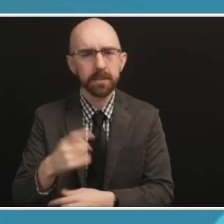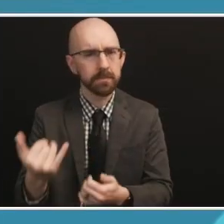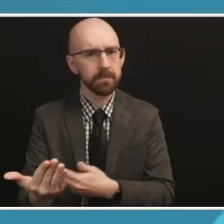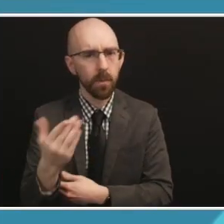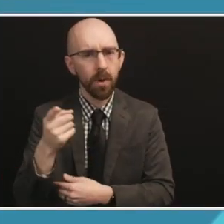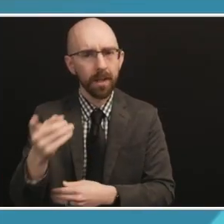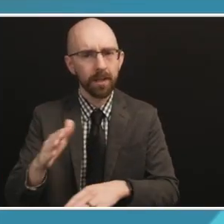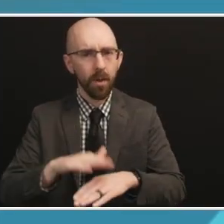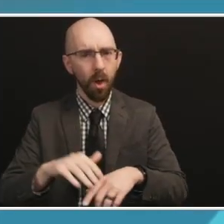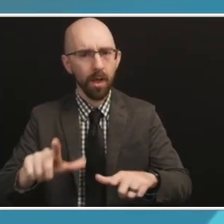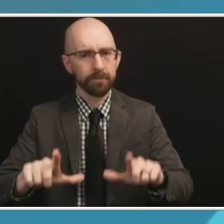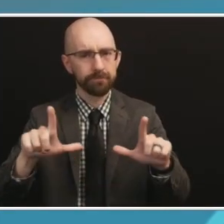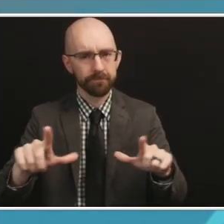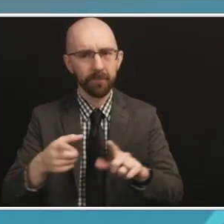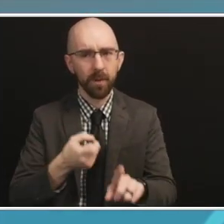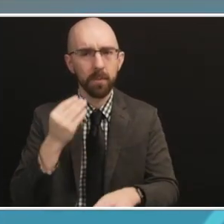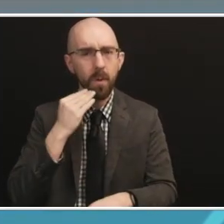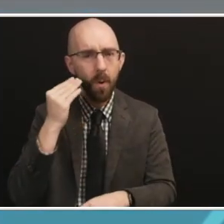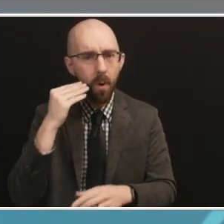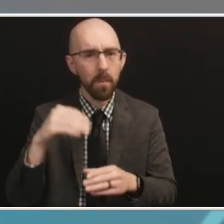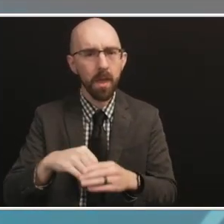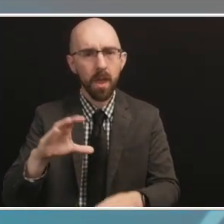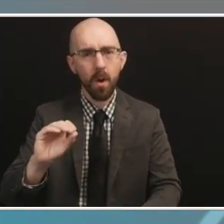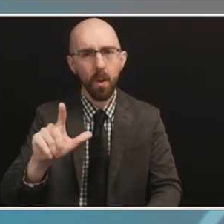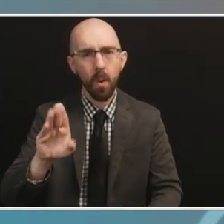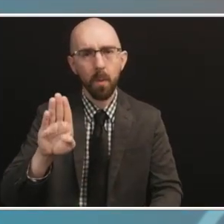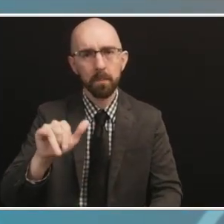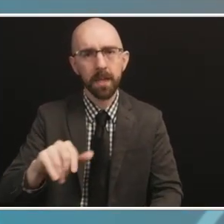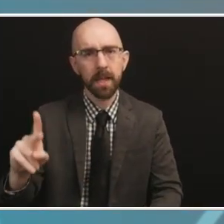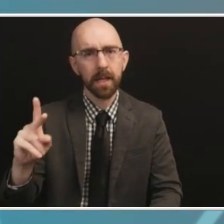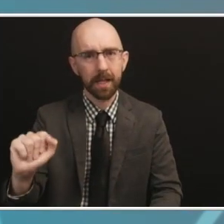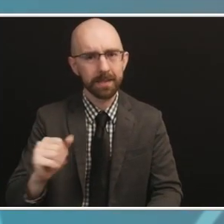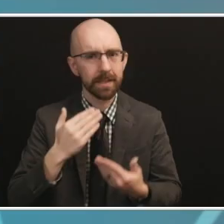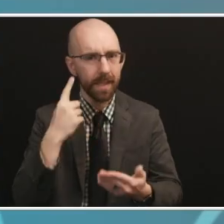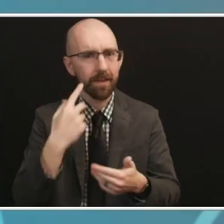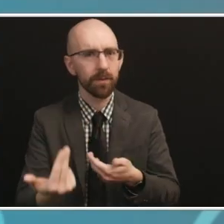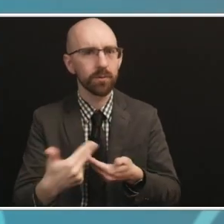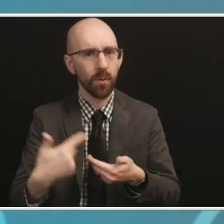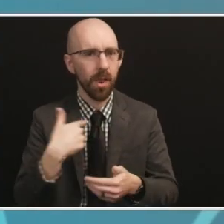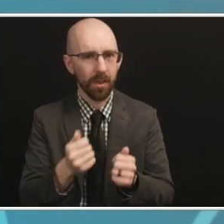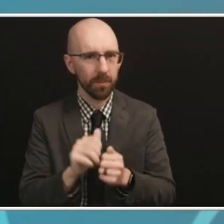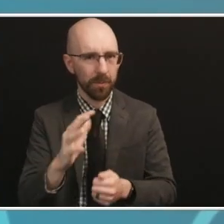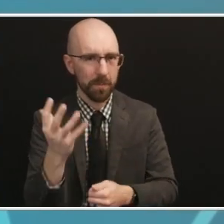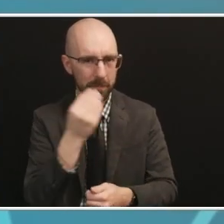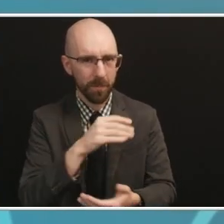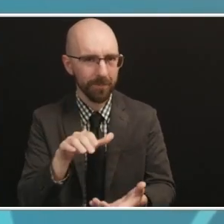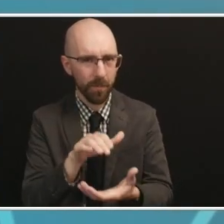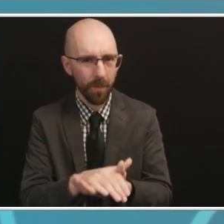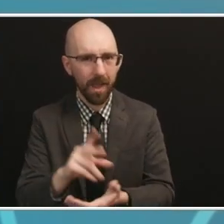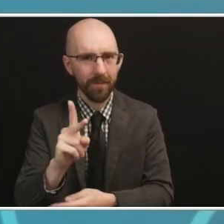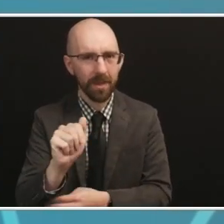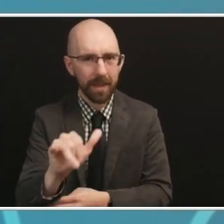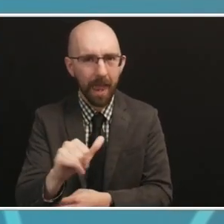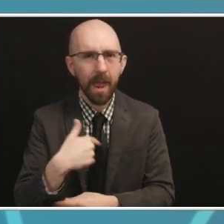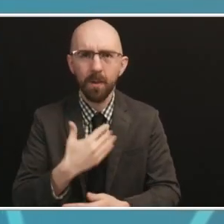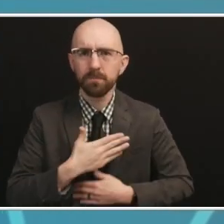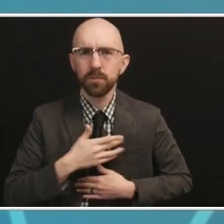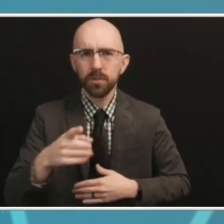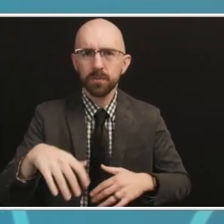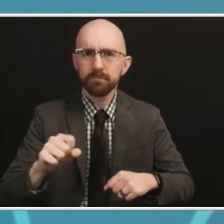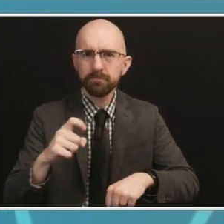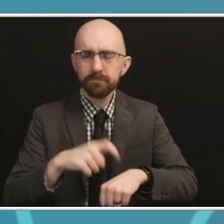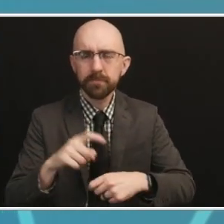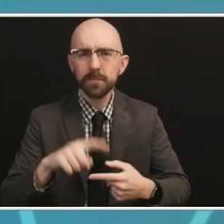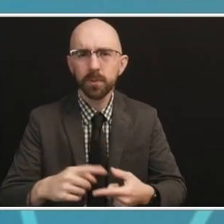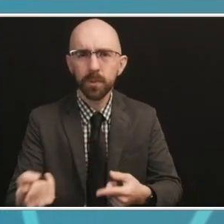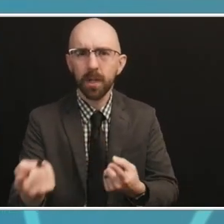his home in Colby, Kansas. Brad, thank you for joining us with your beautiful wife, Kay. We really appreciate you taking the time to share your journey